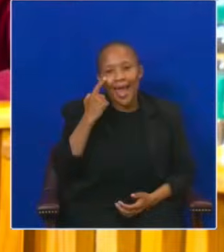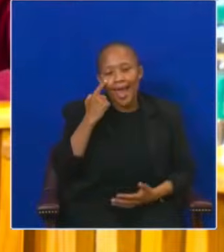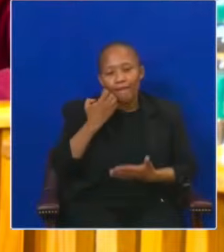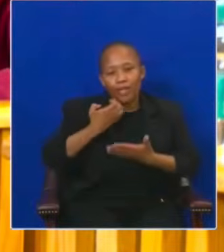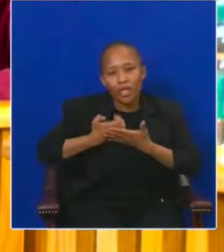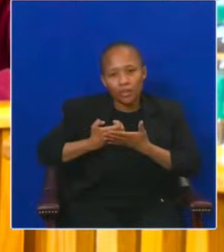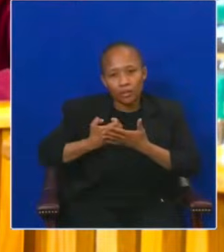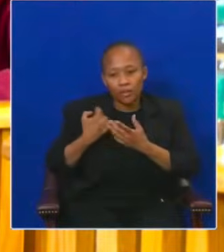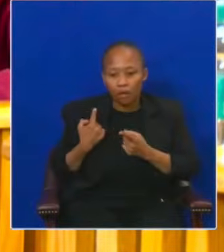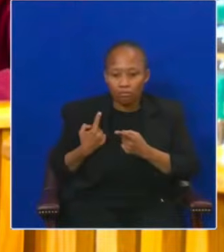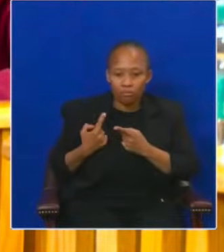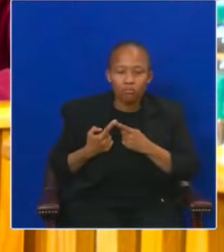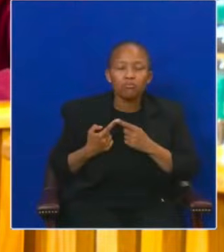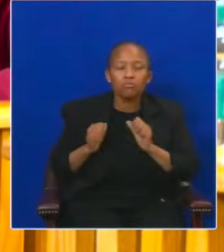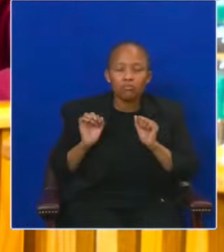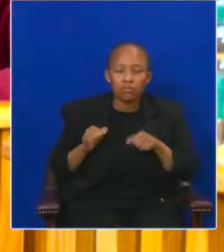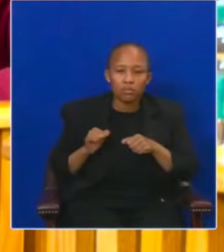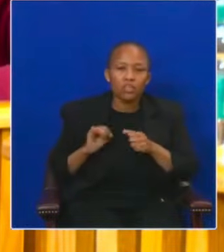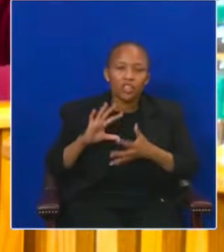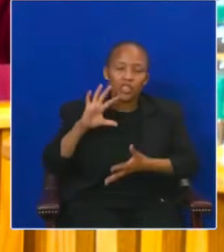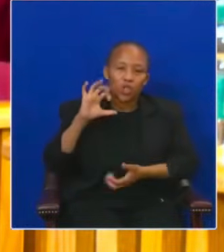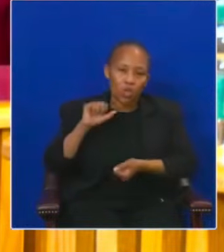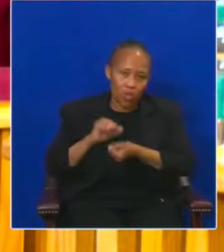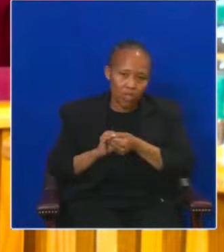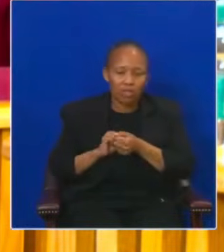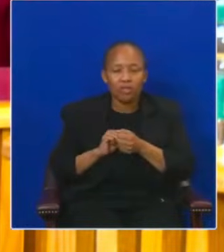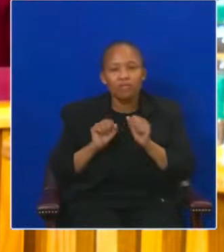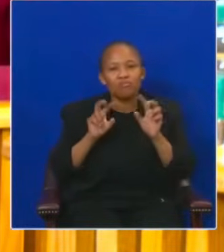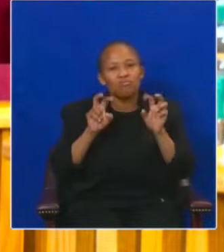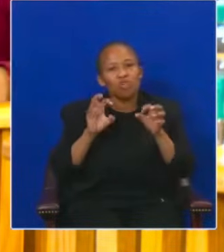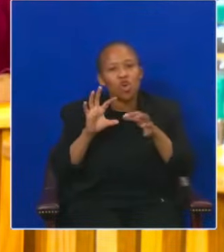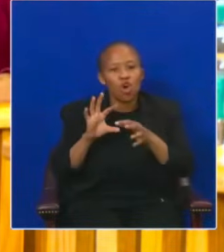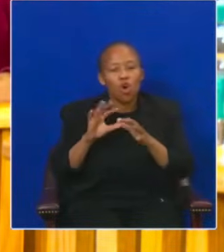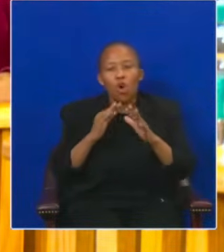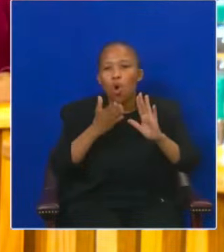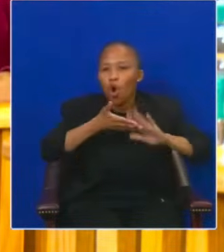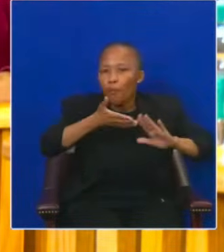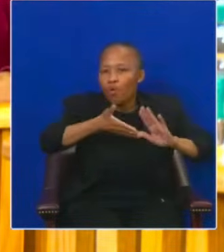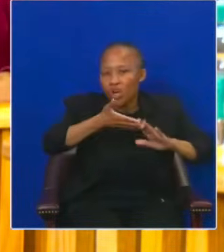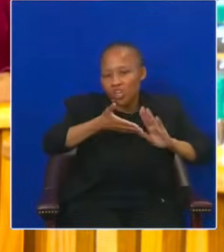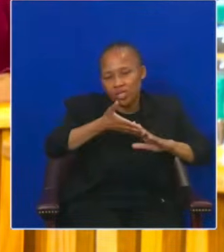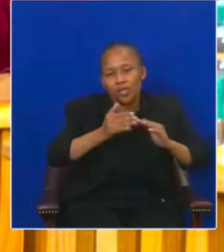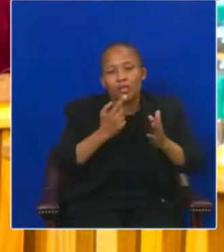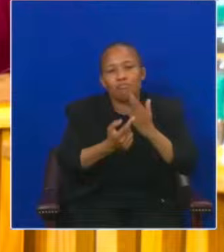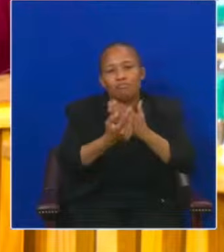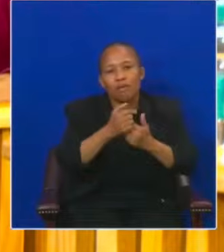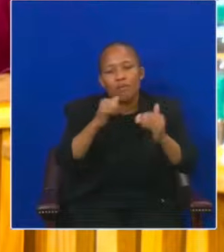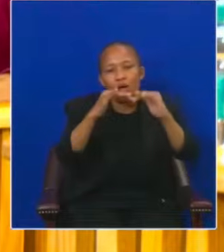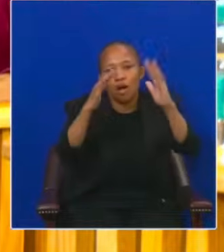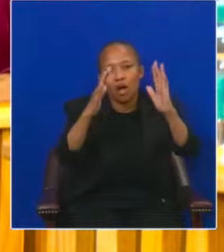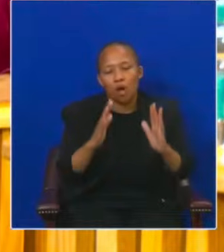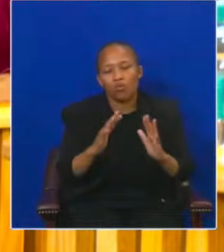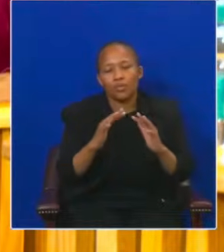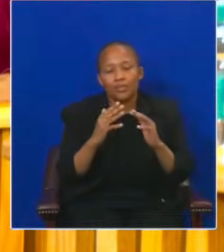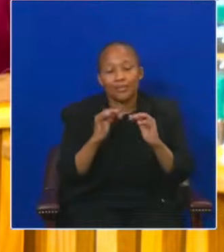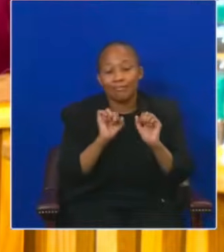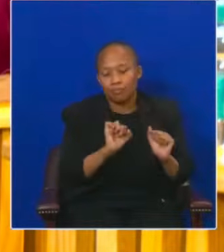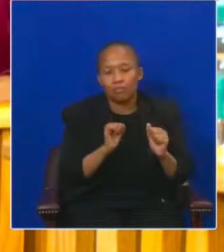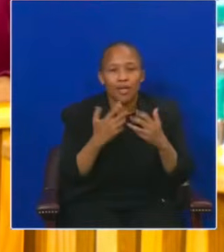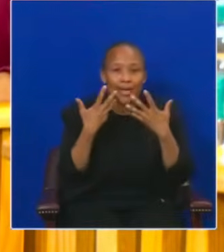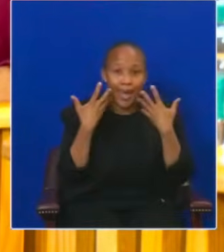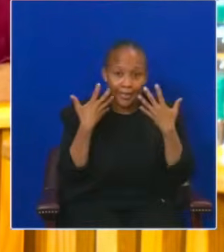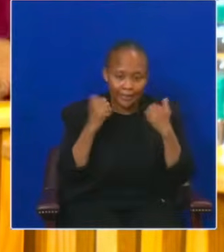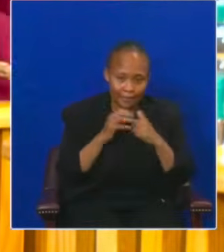to the operation at the Madlanga residence. Unless there's an additional observation you would like